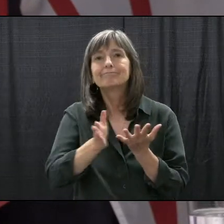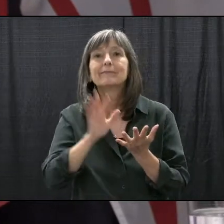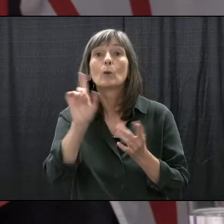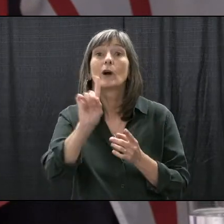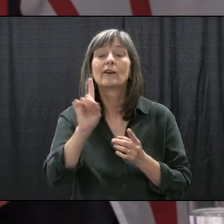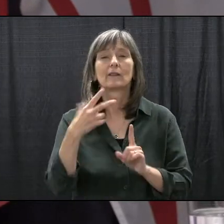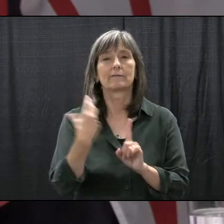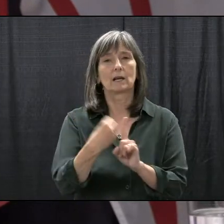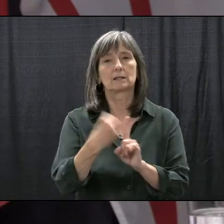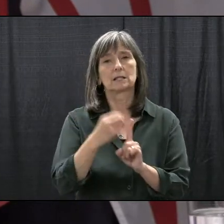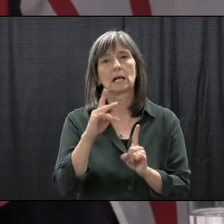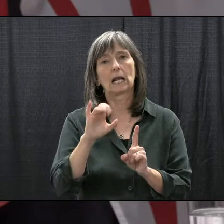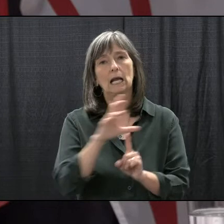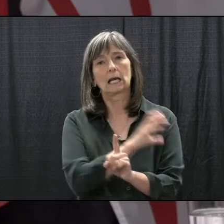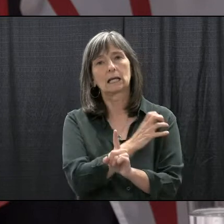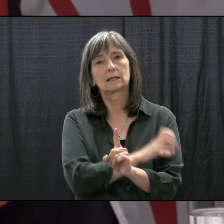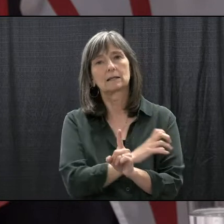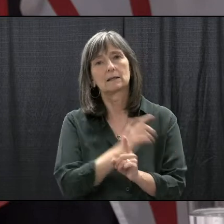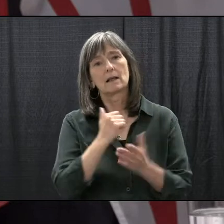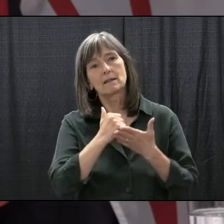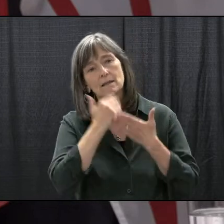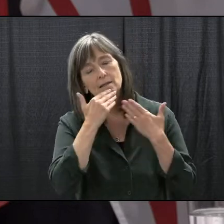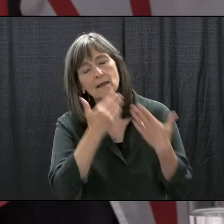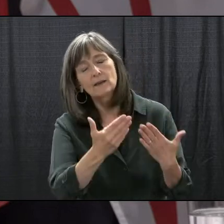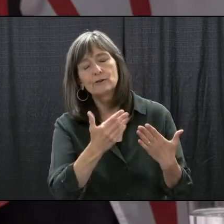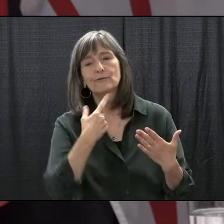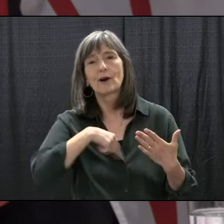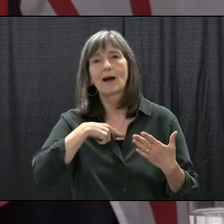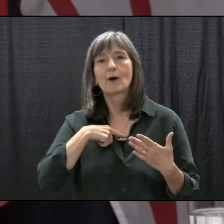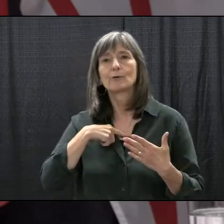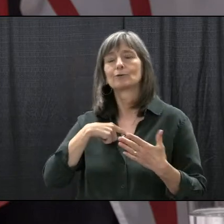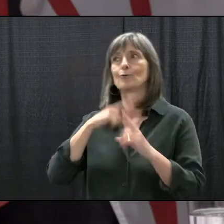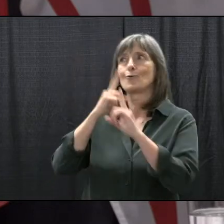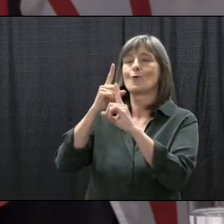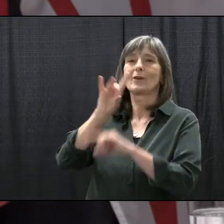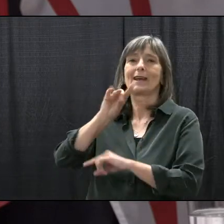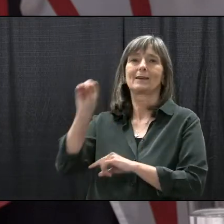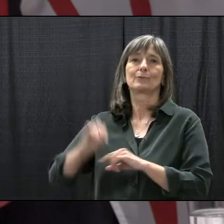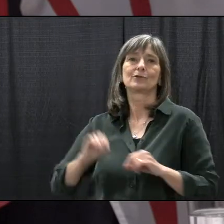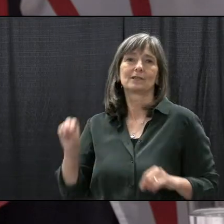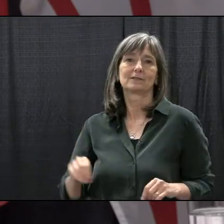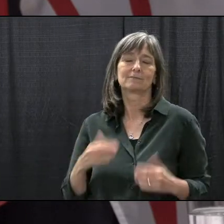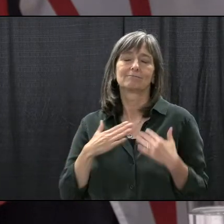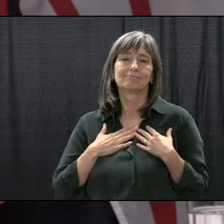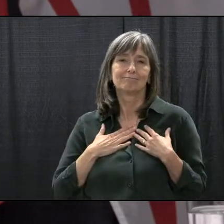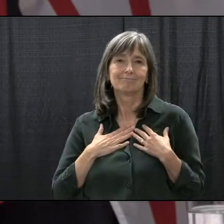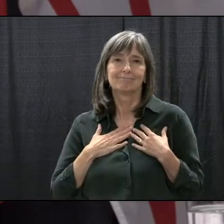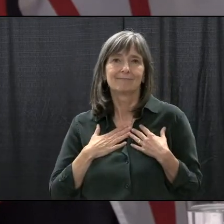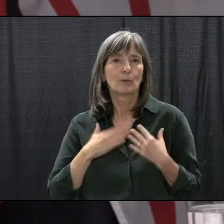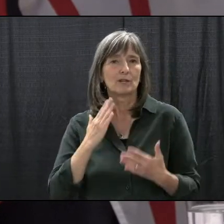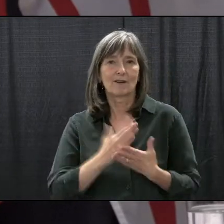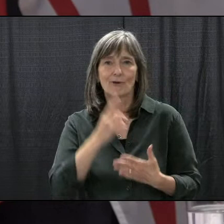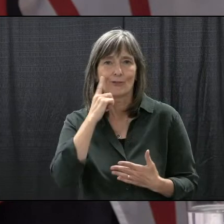clinics who have allowed us to reach this incredible goal. I think that we all would realize that this was